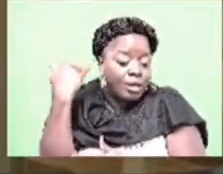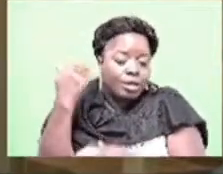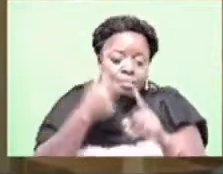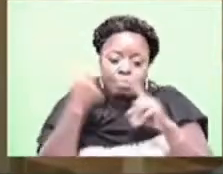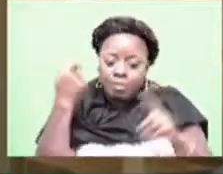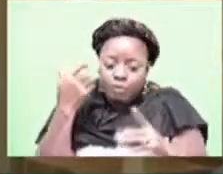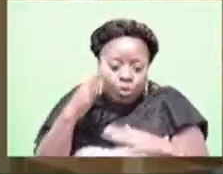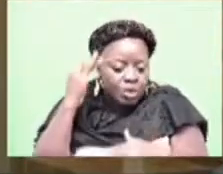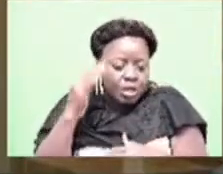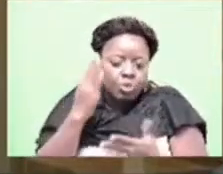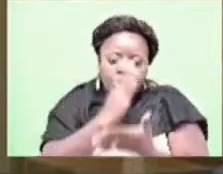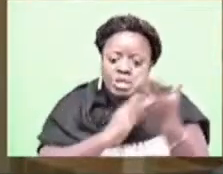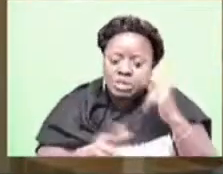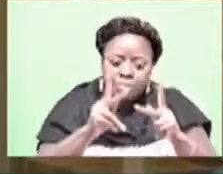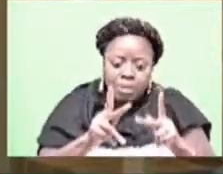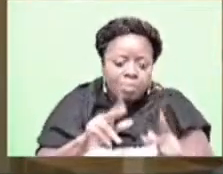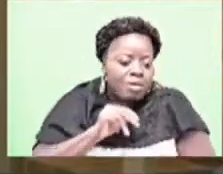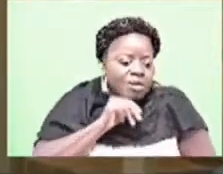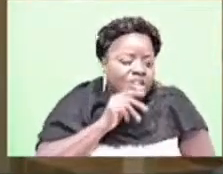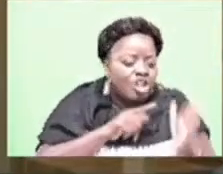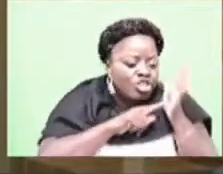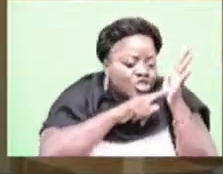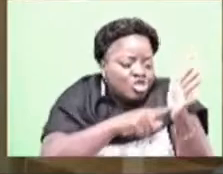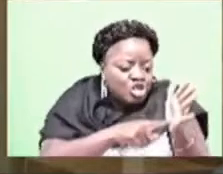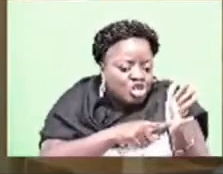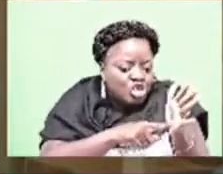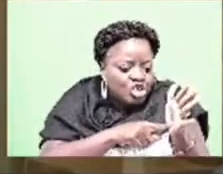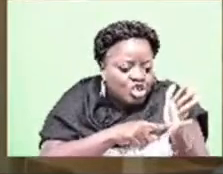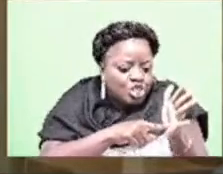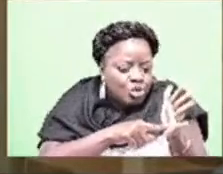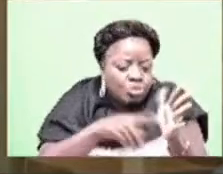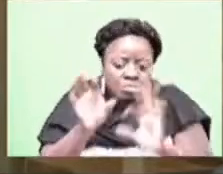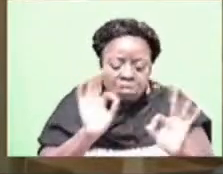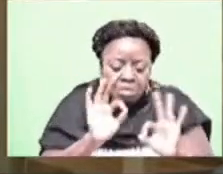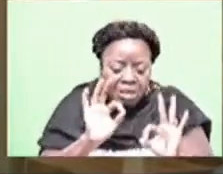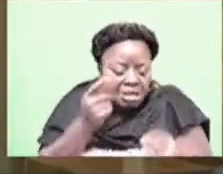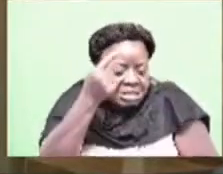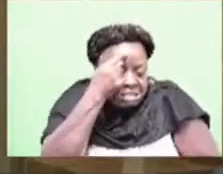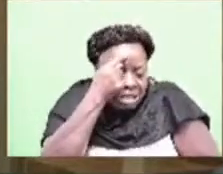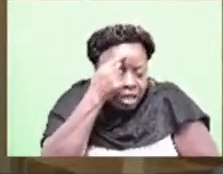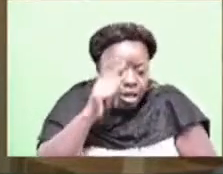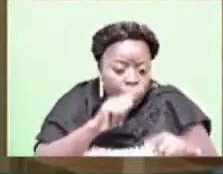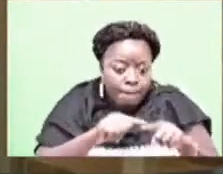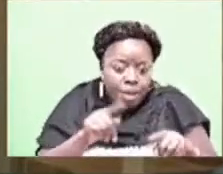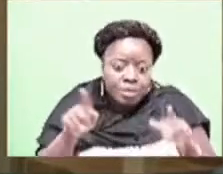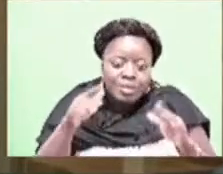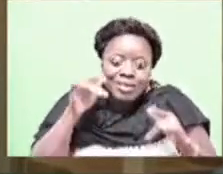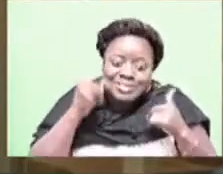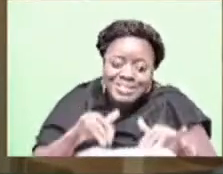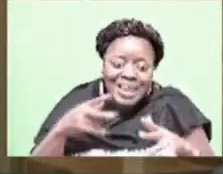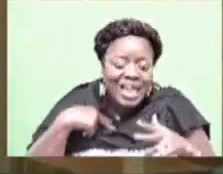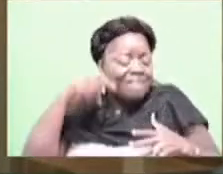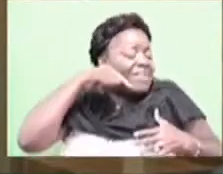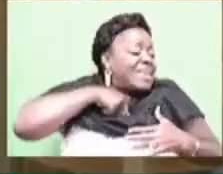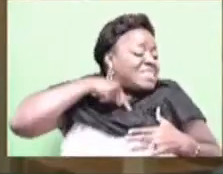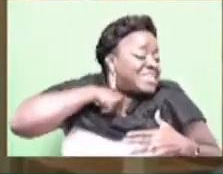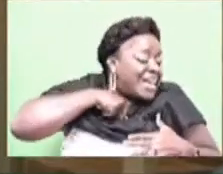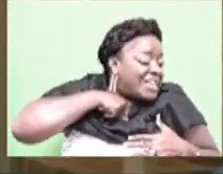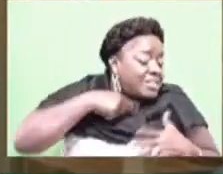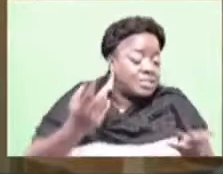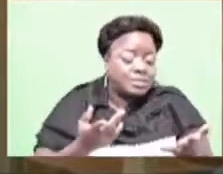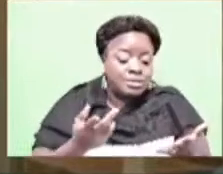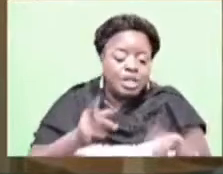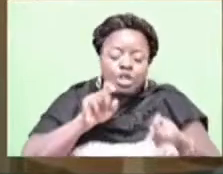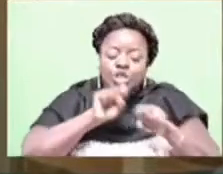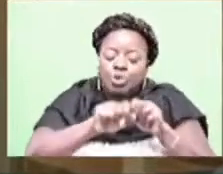spread and pre-symptomatic spread. But we know that now. So we must change our